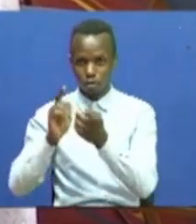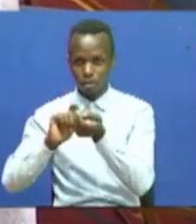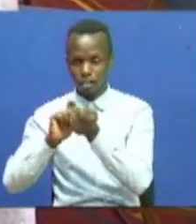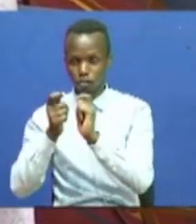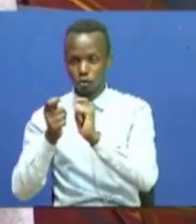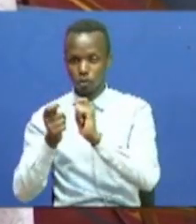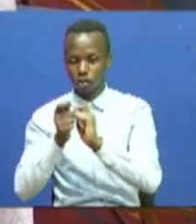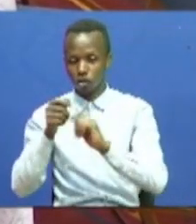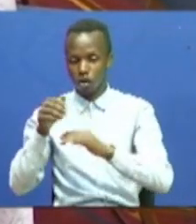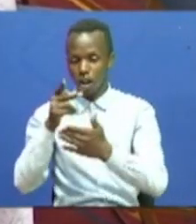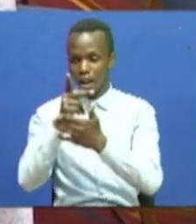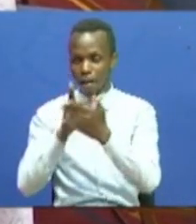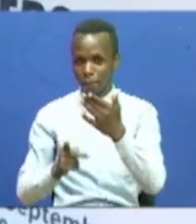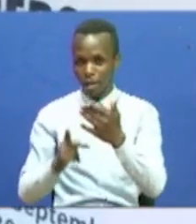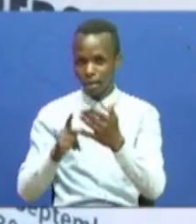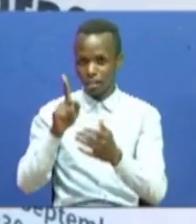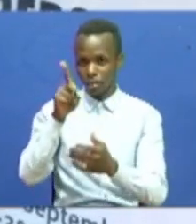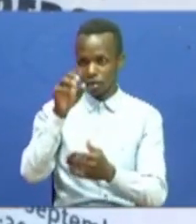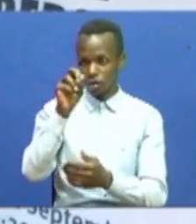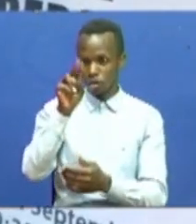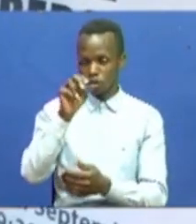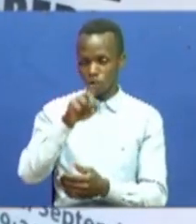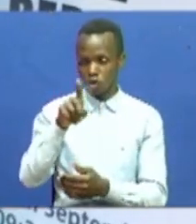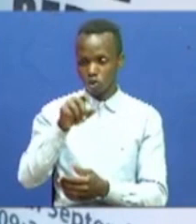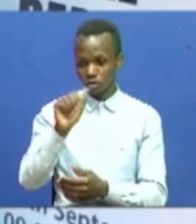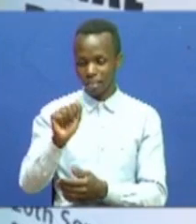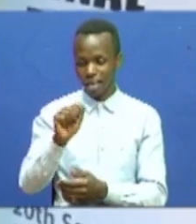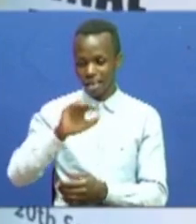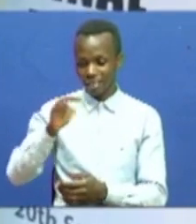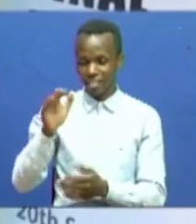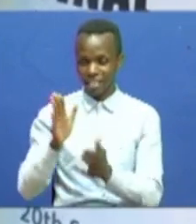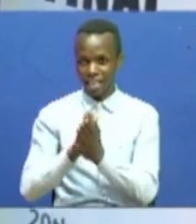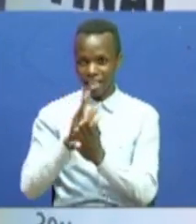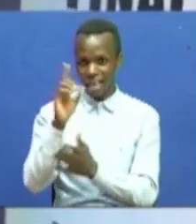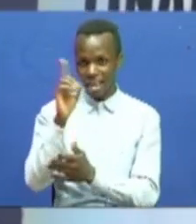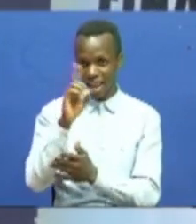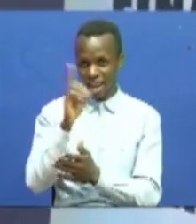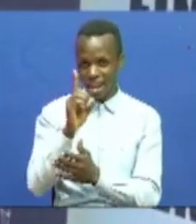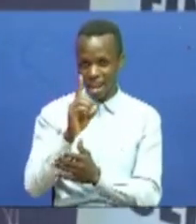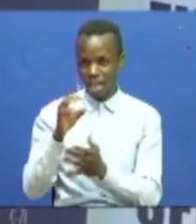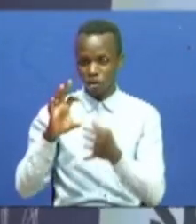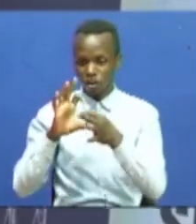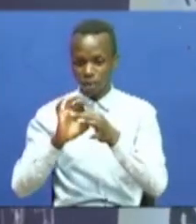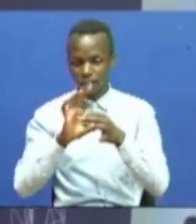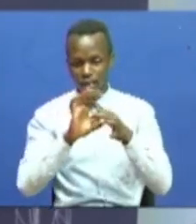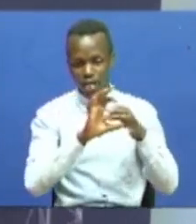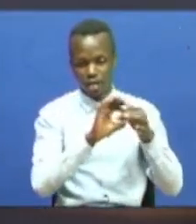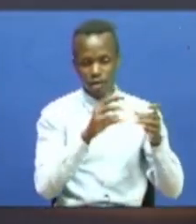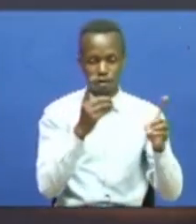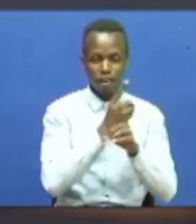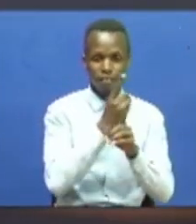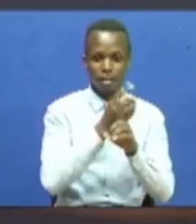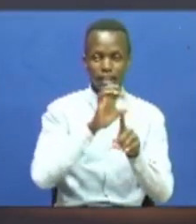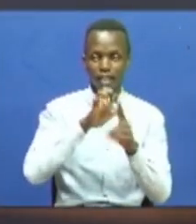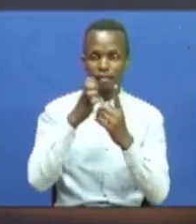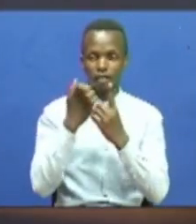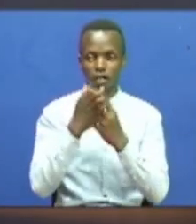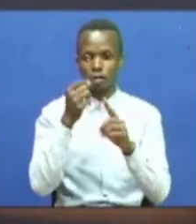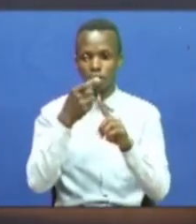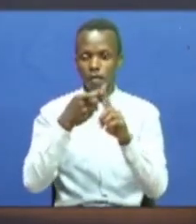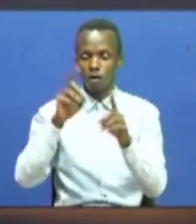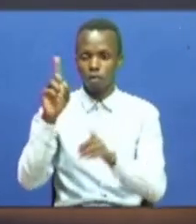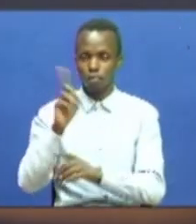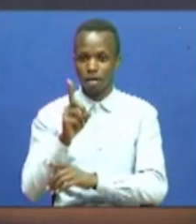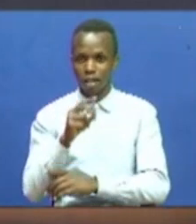corridor between Konza City and Nairobi will enhance trade and improve connectivity within Nairobi and its environs. The second